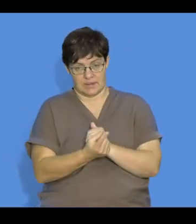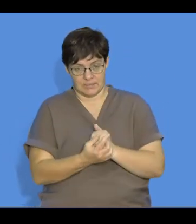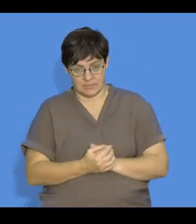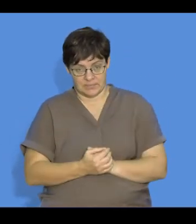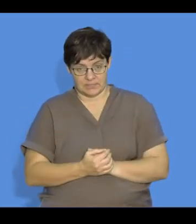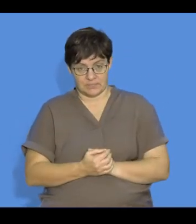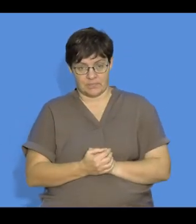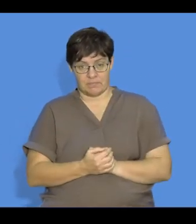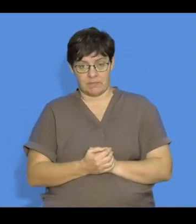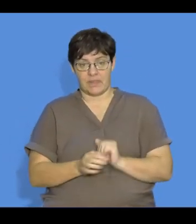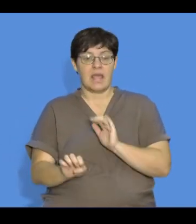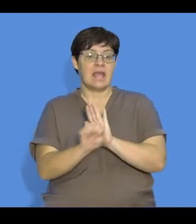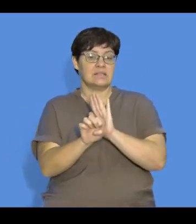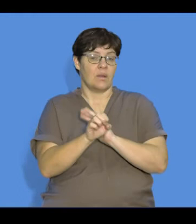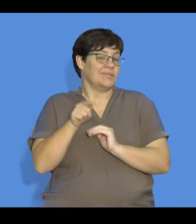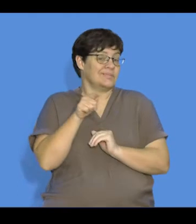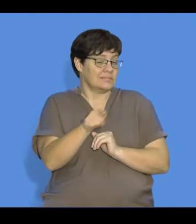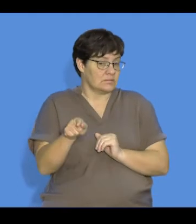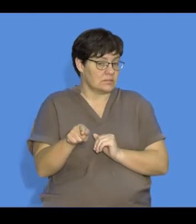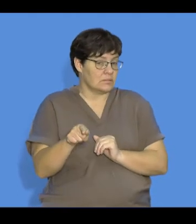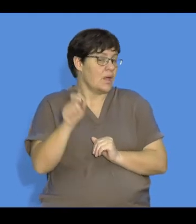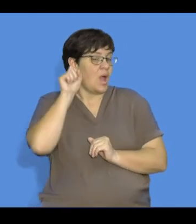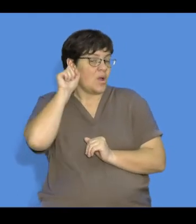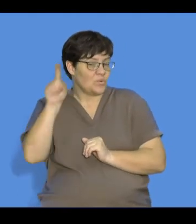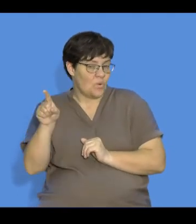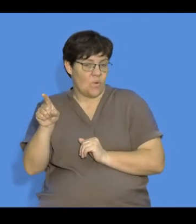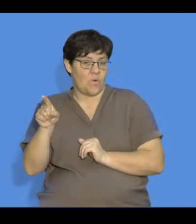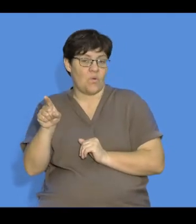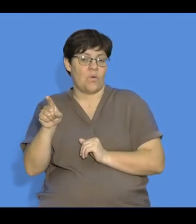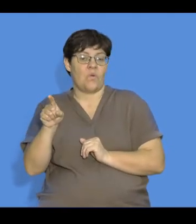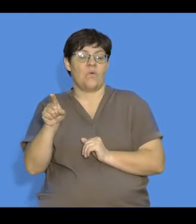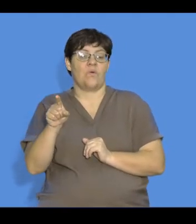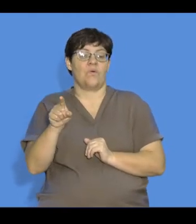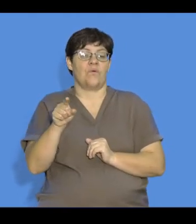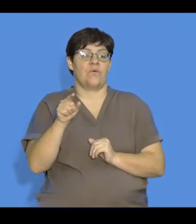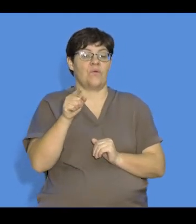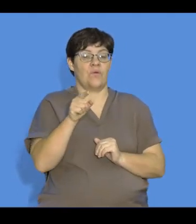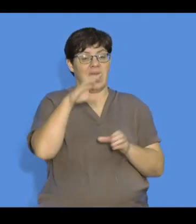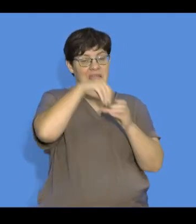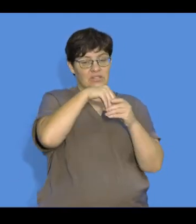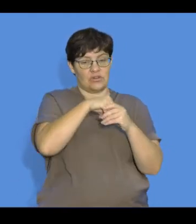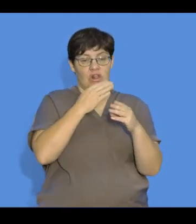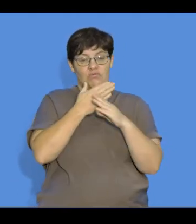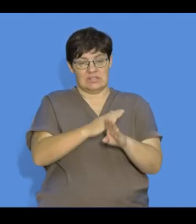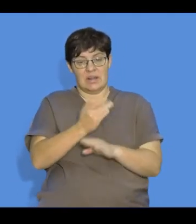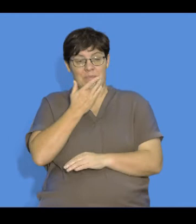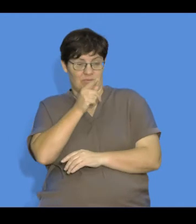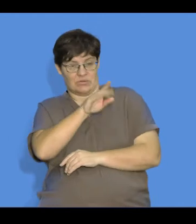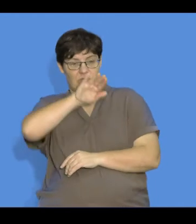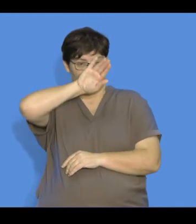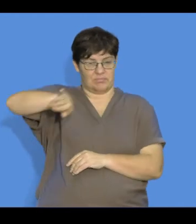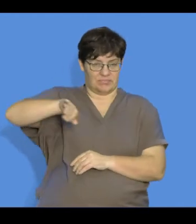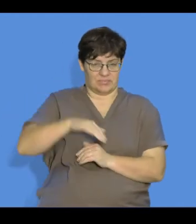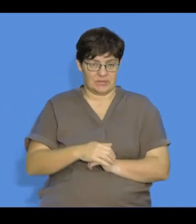concerned. So in these examples that we use, we ignored the magnitude of the internal resistance of